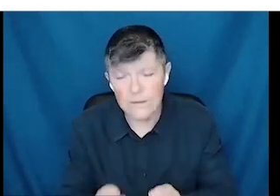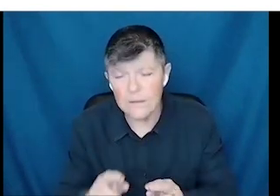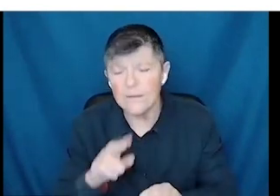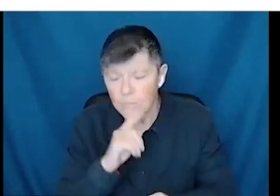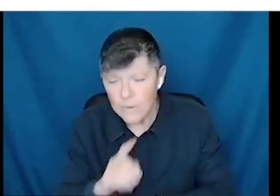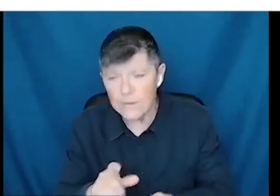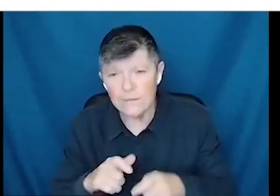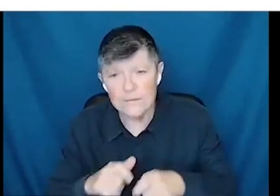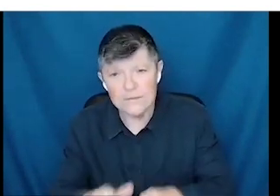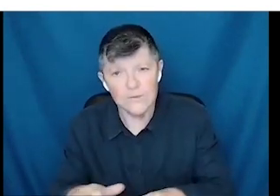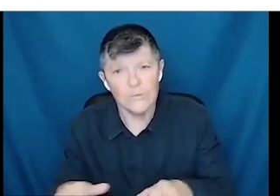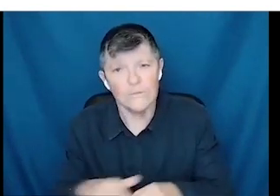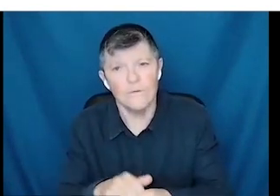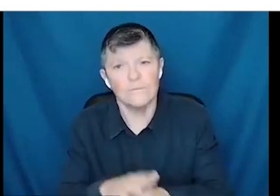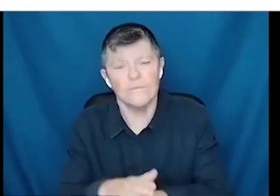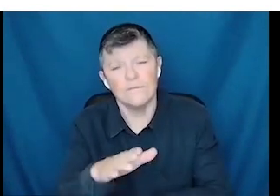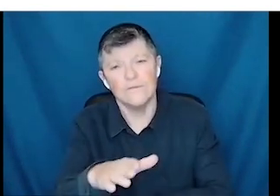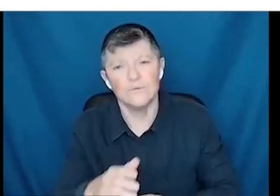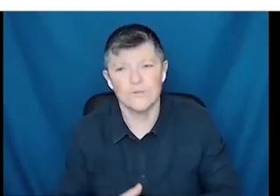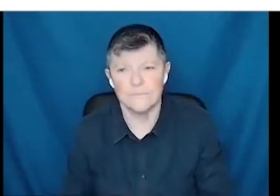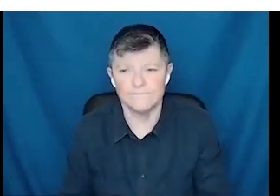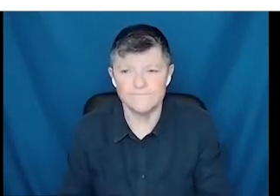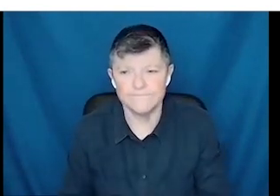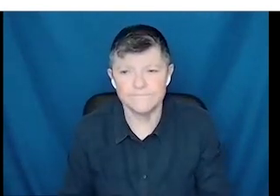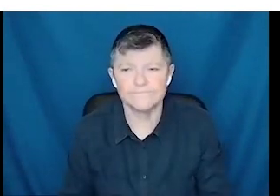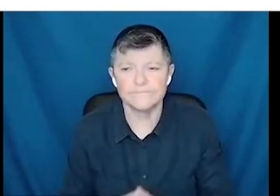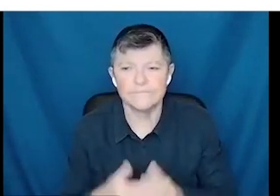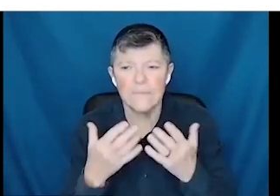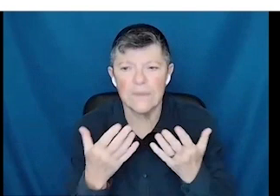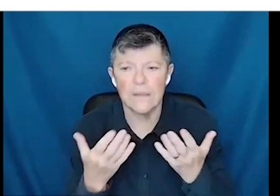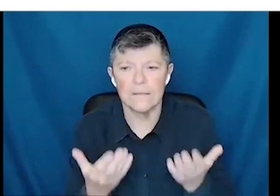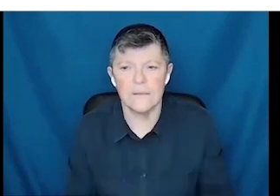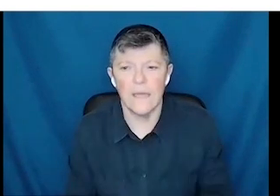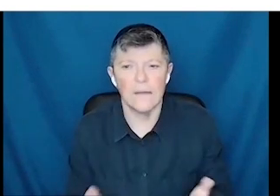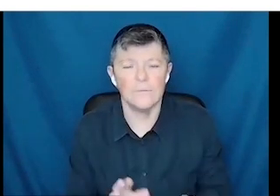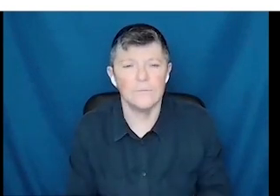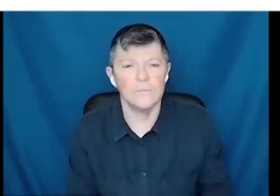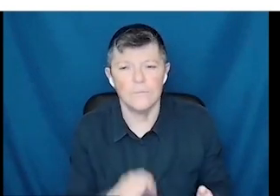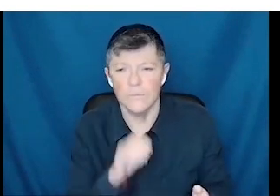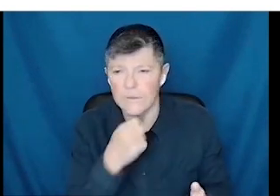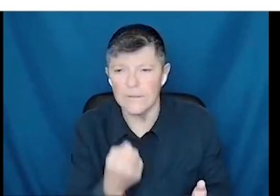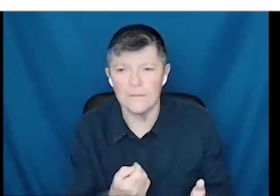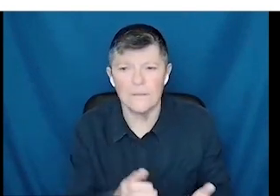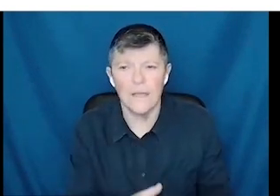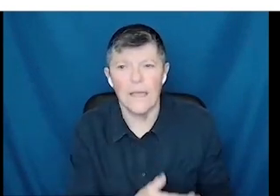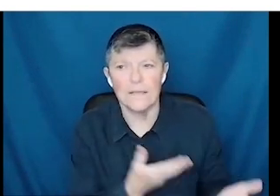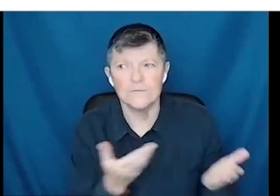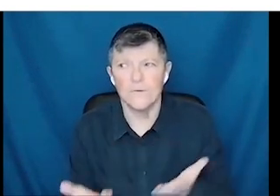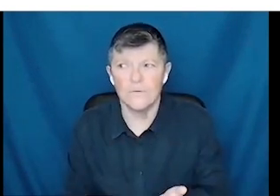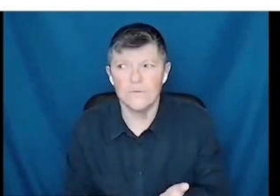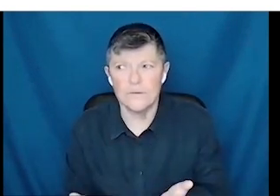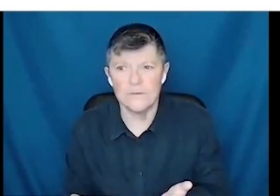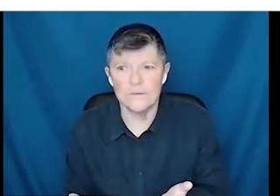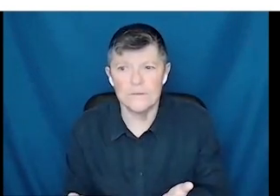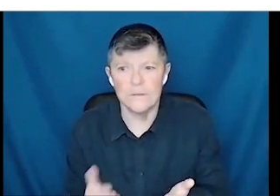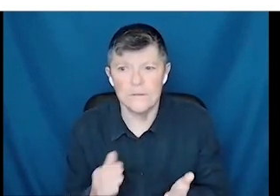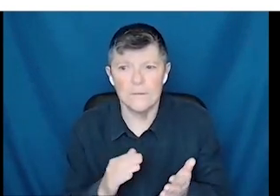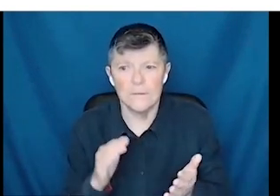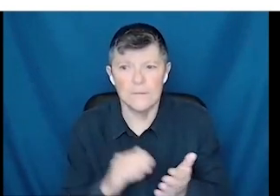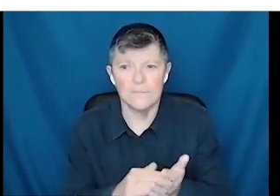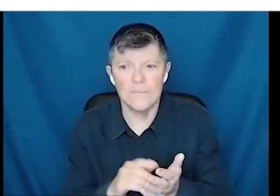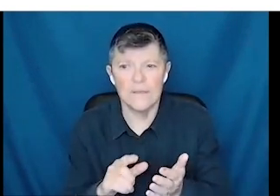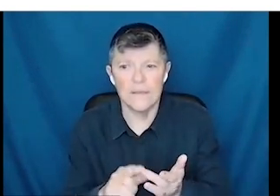in the future. So I'm now going to hand over to Michaela